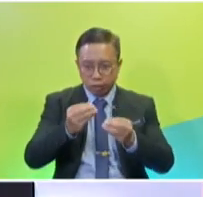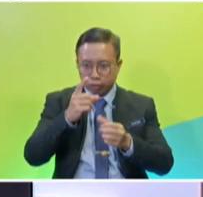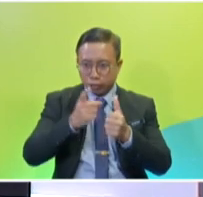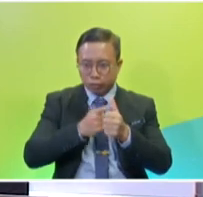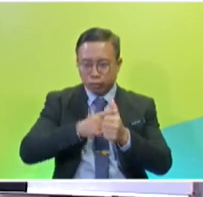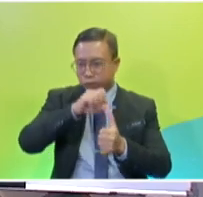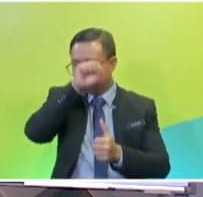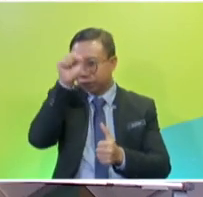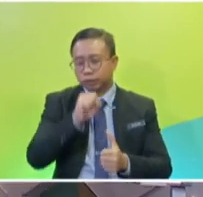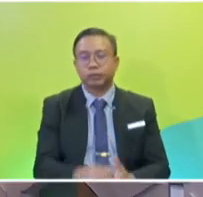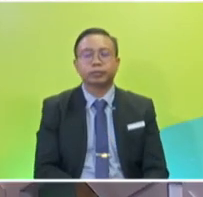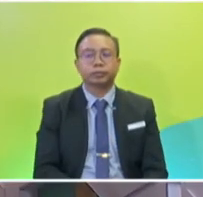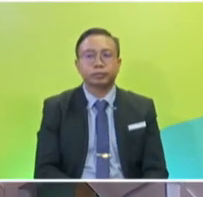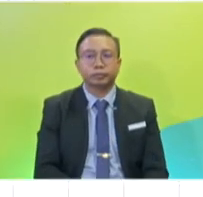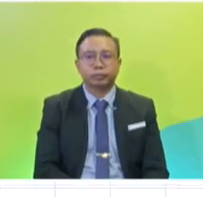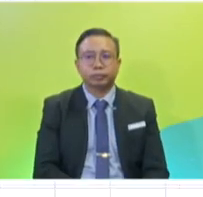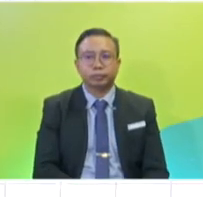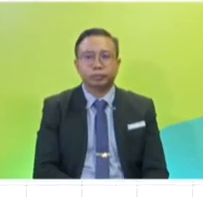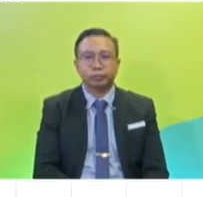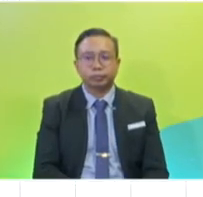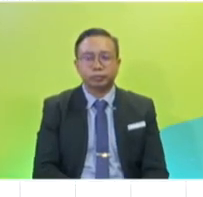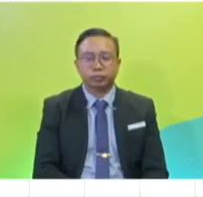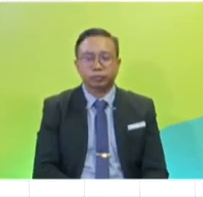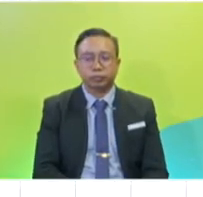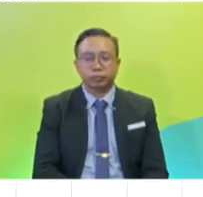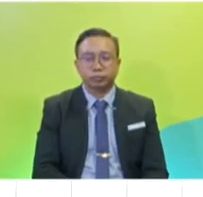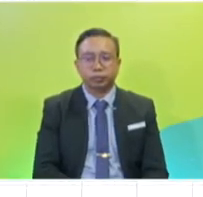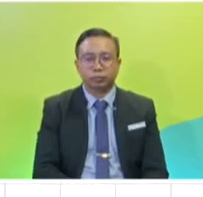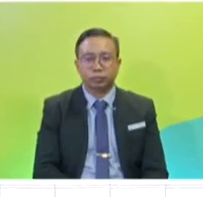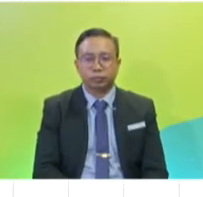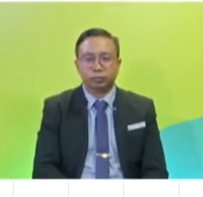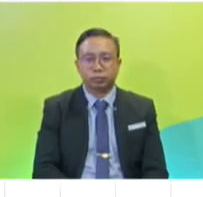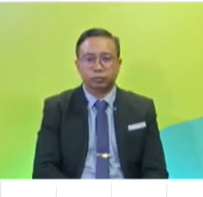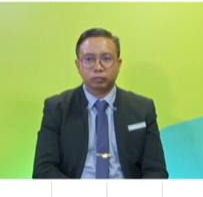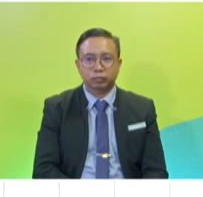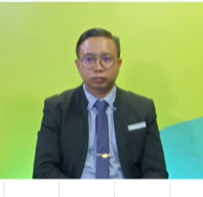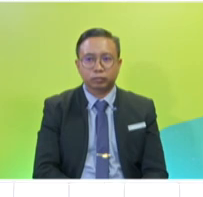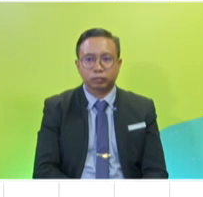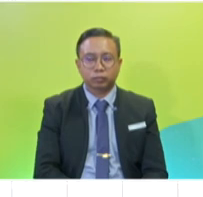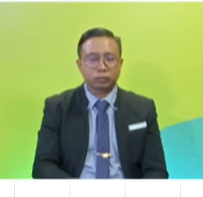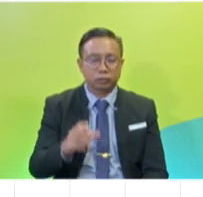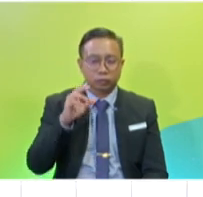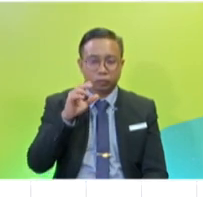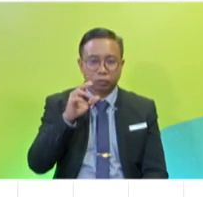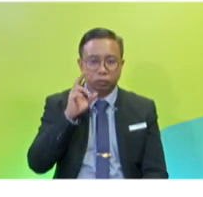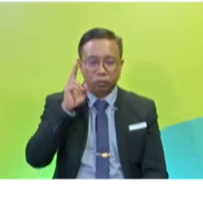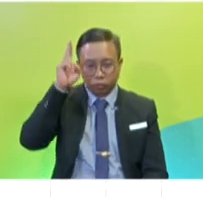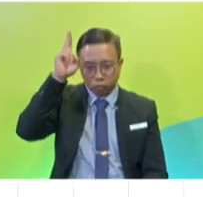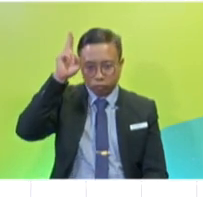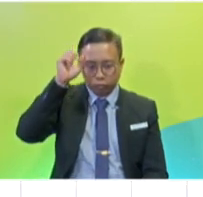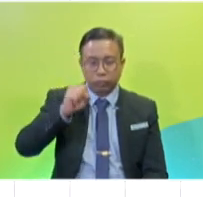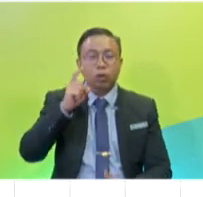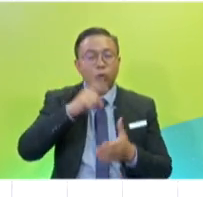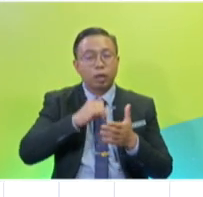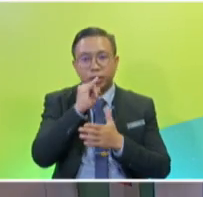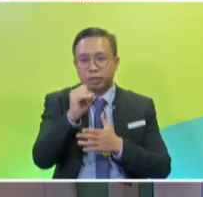Who can that be? Okay. Who is it? Who would like to try again? Okay, you so again. Now what's the first answer for